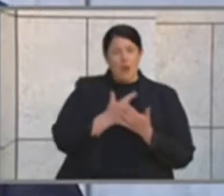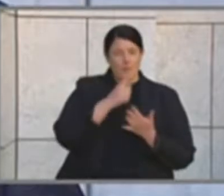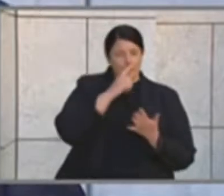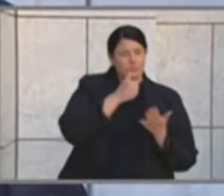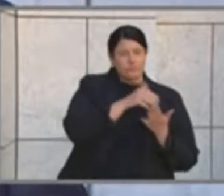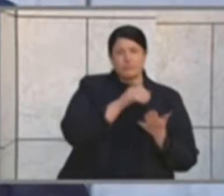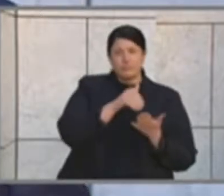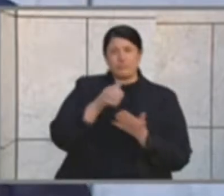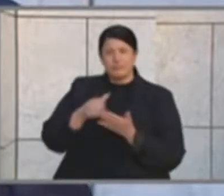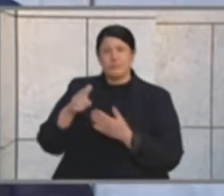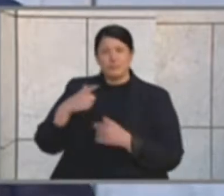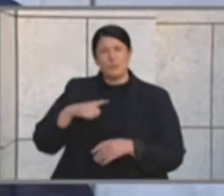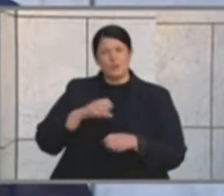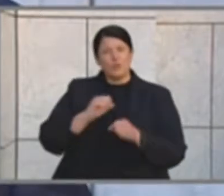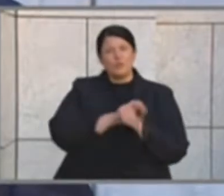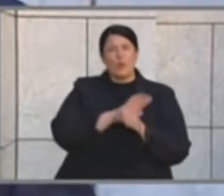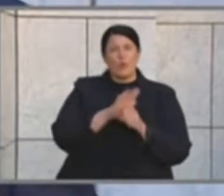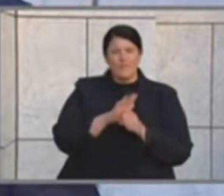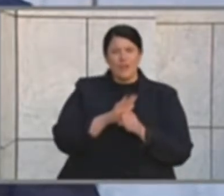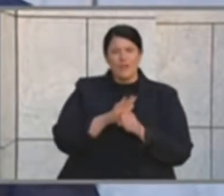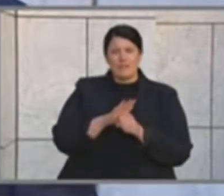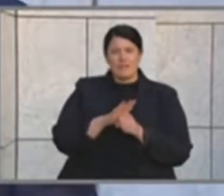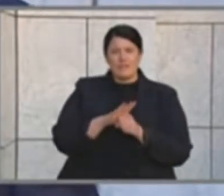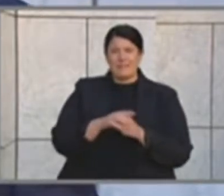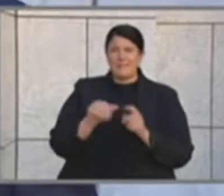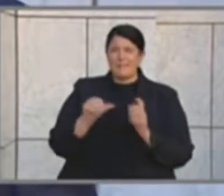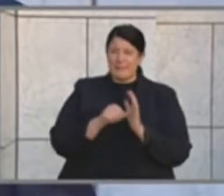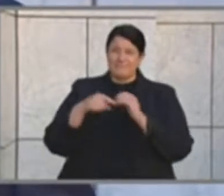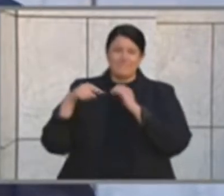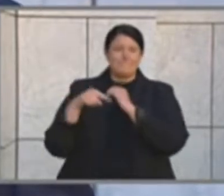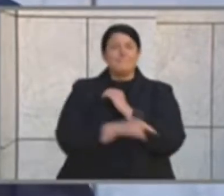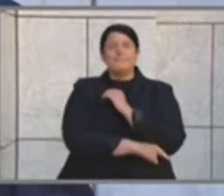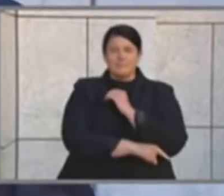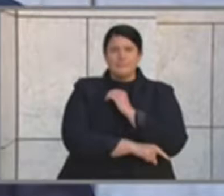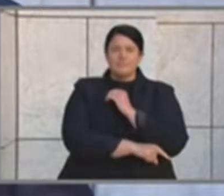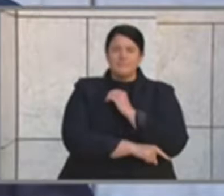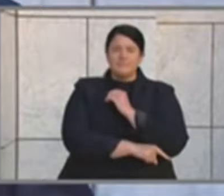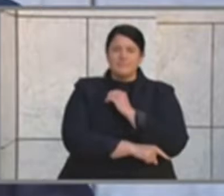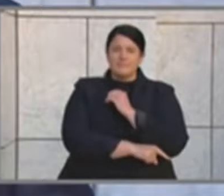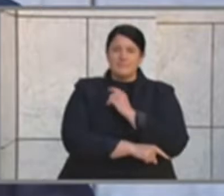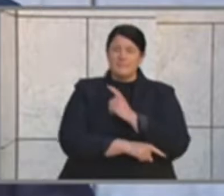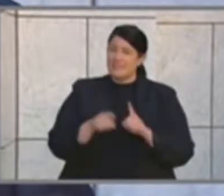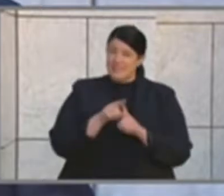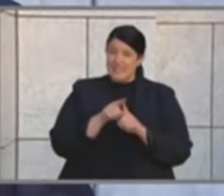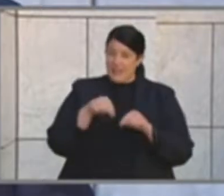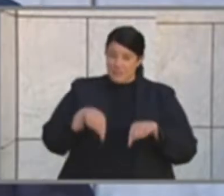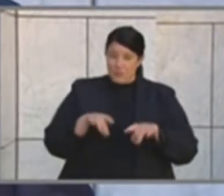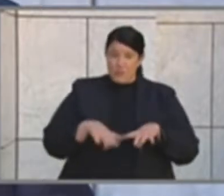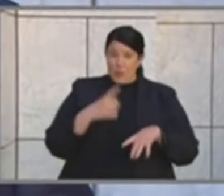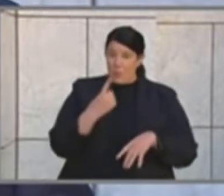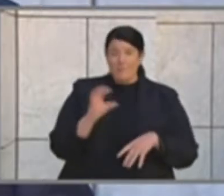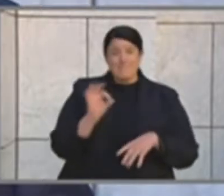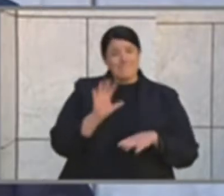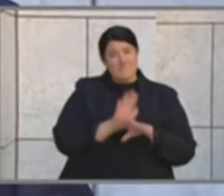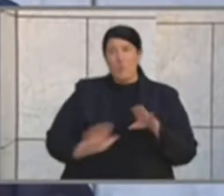the pandemic reaps its impact on Australia as it is on countries all around the